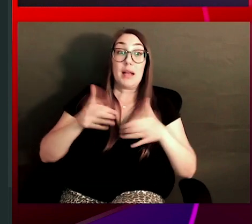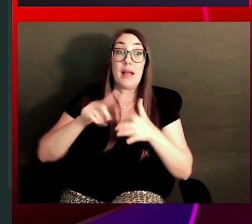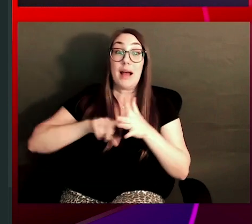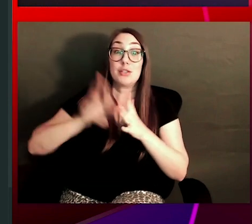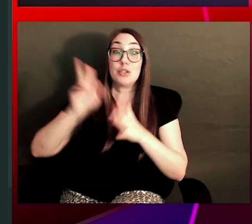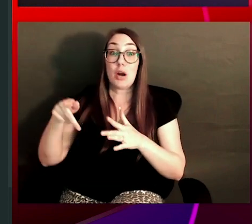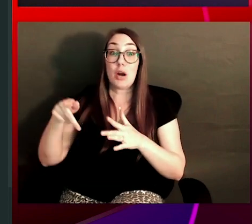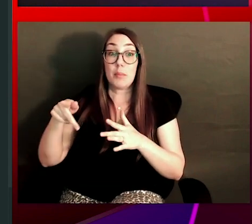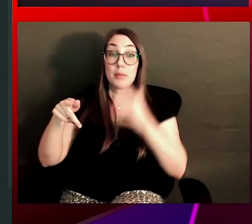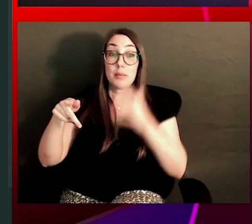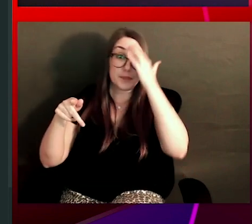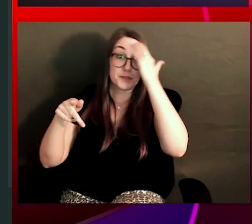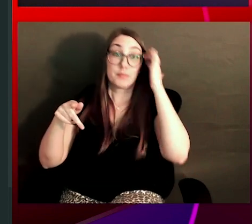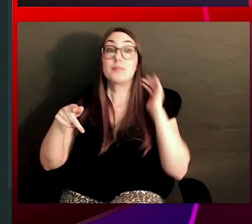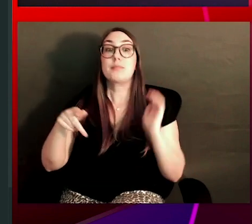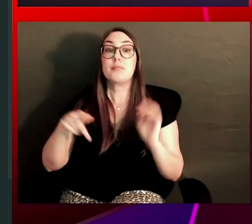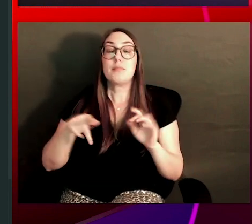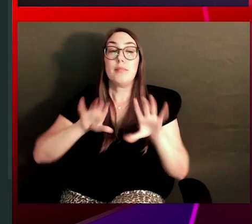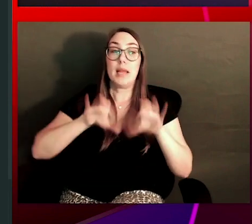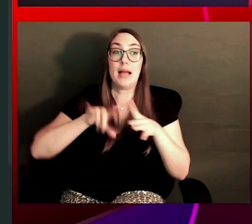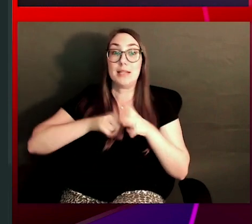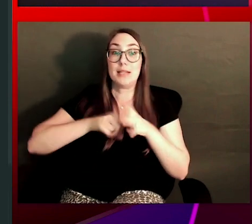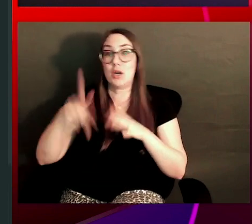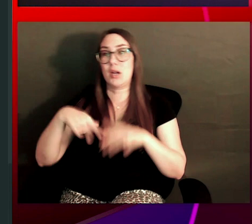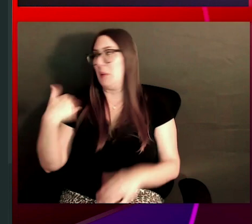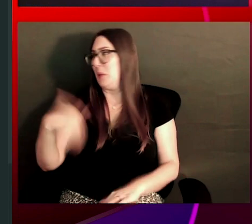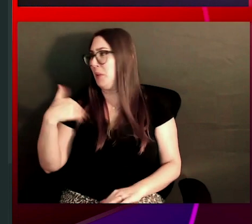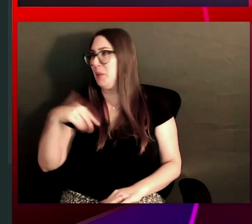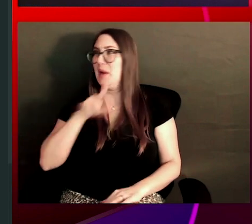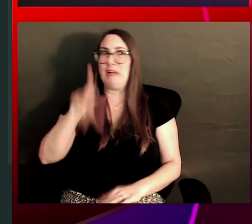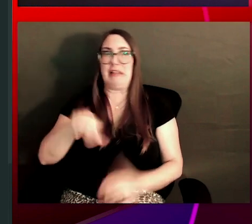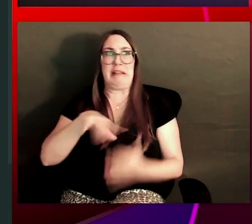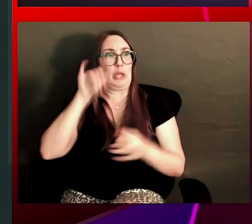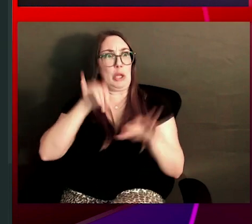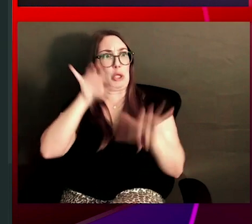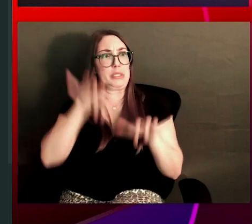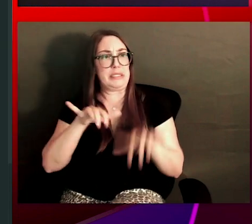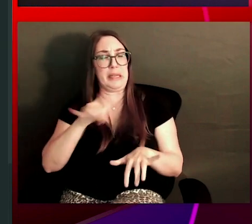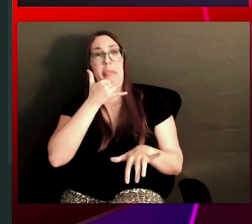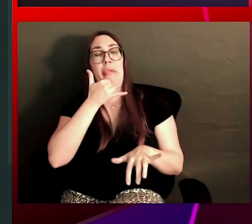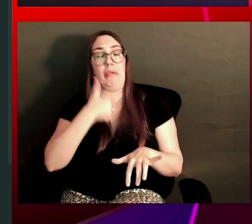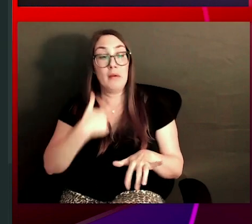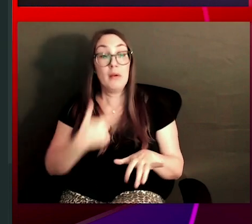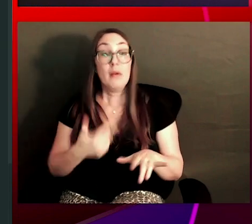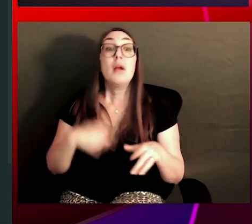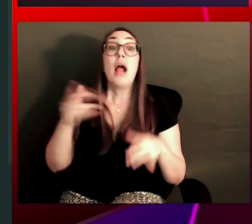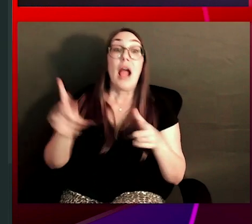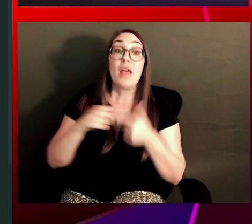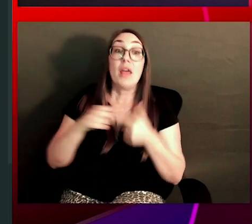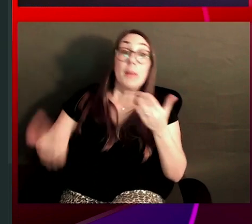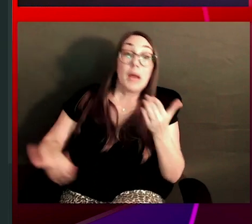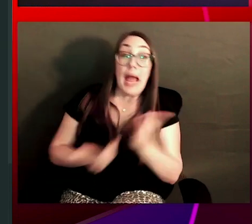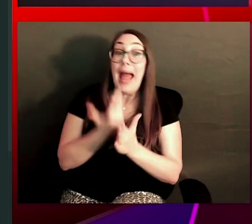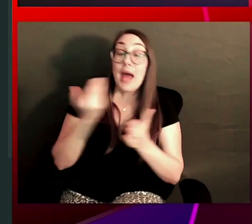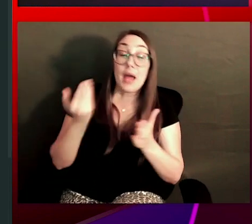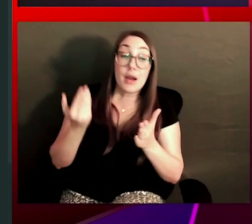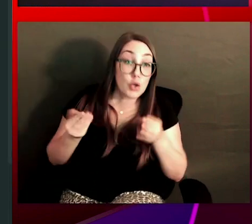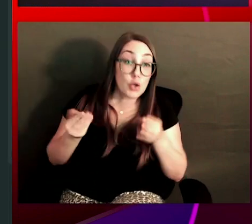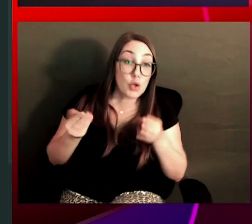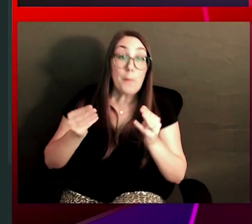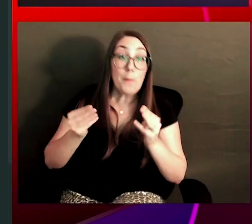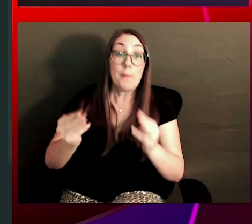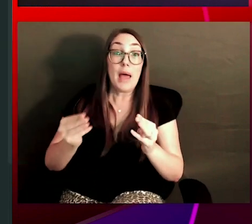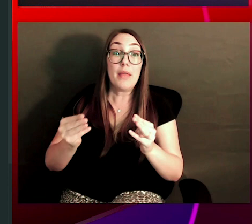Startup. Startup. Man, I really need to learn to type. All right, and in there, I'm going to add a new method, public void configure